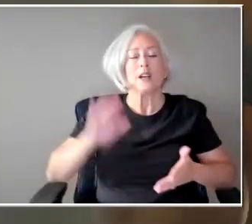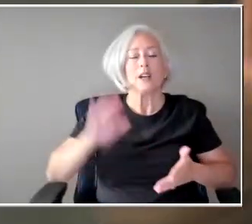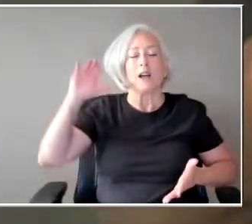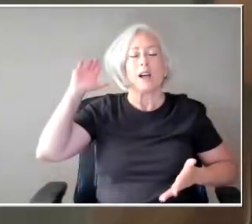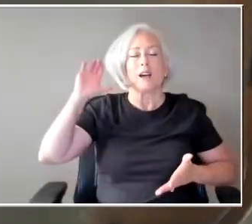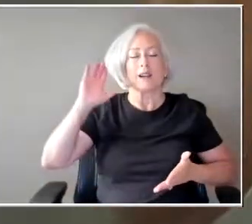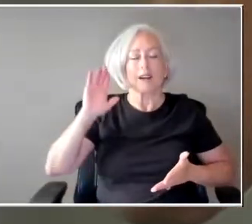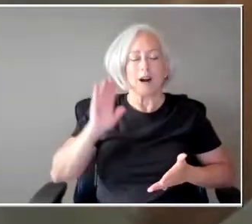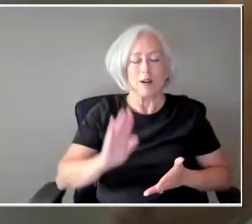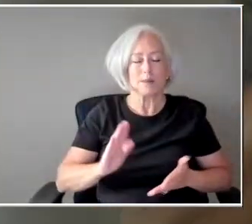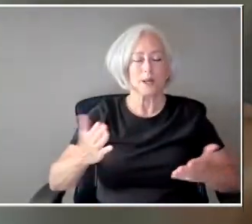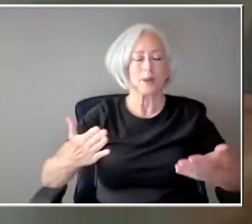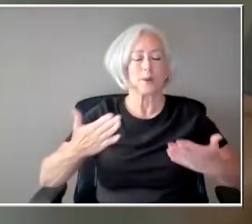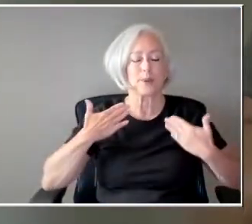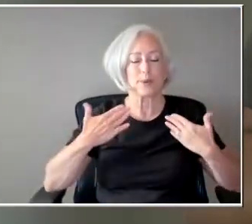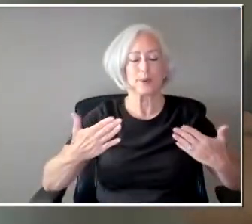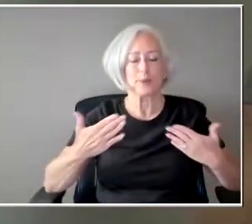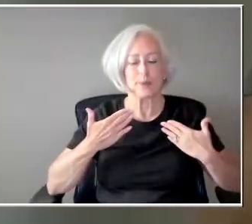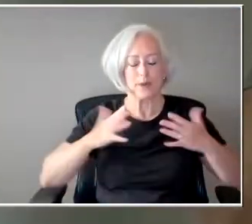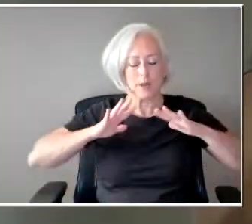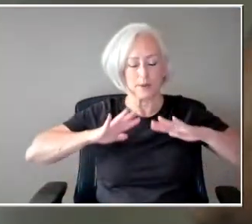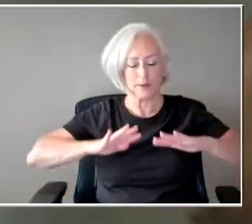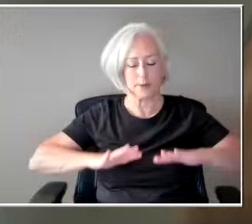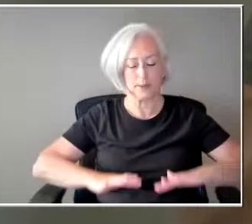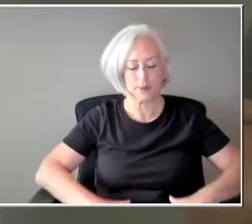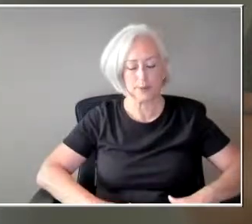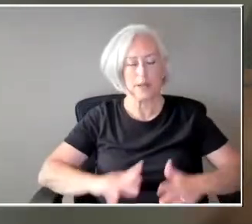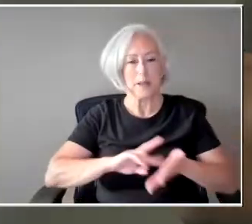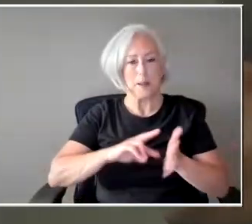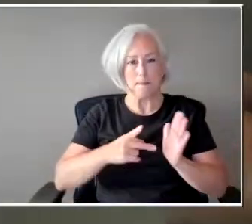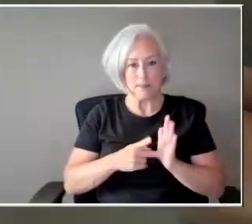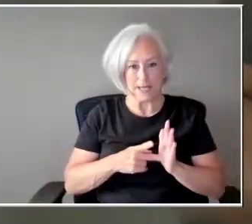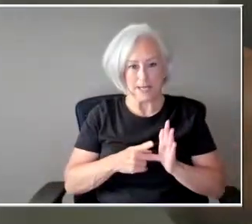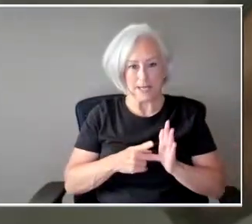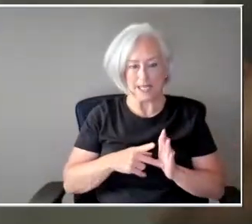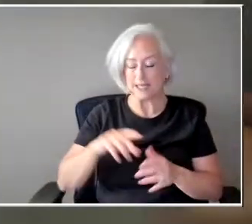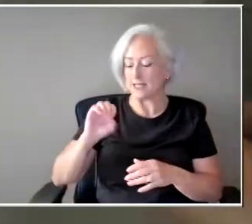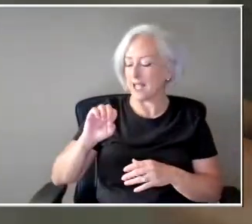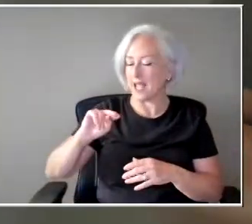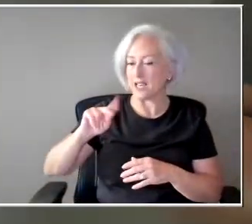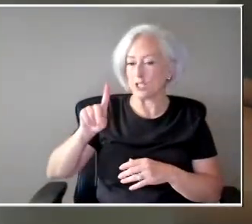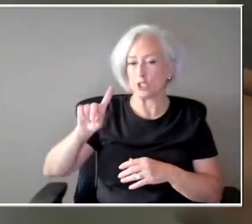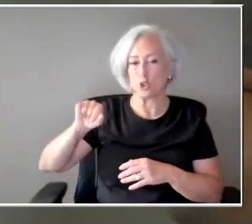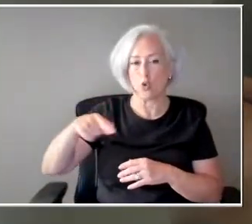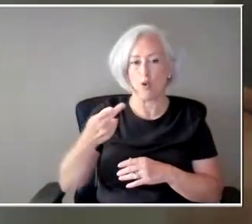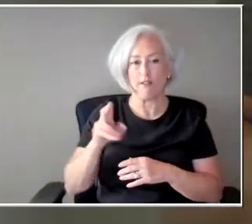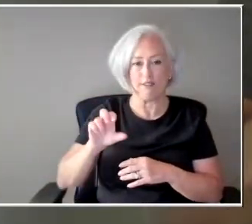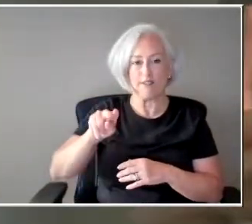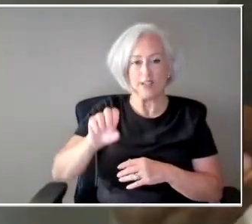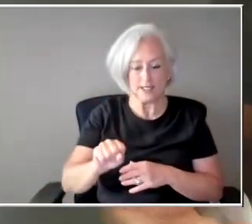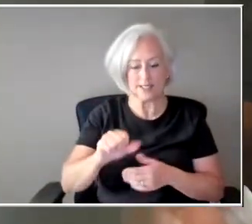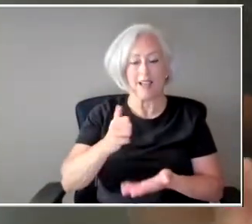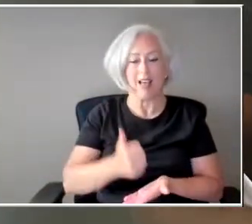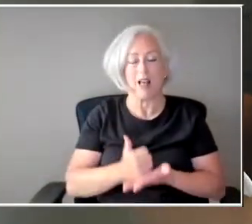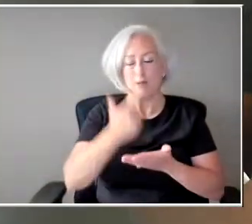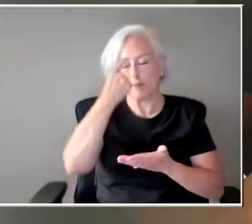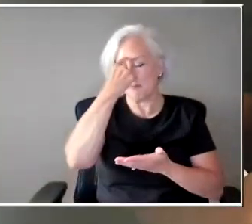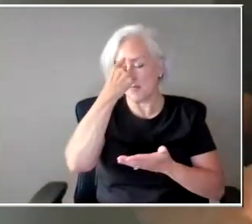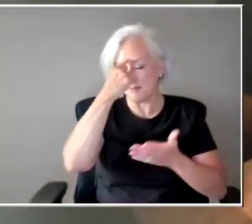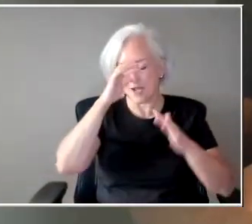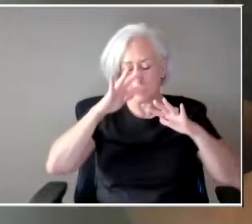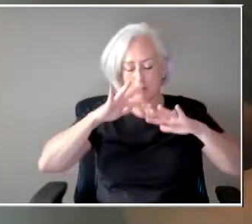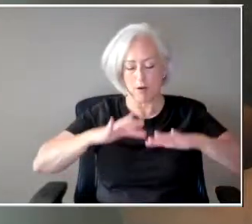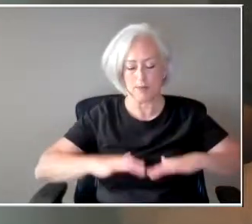what happens is your brain starts to release endorphins, and those endorphins calm your body down, calms your mind down, and it's just the same